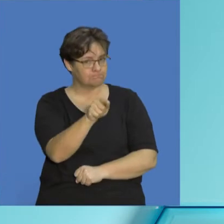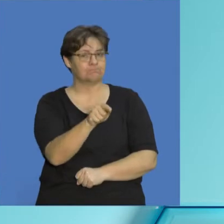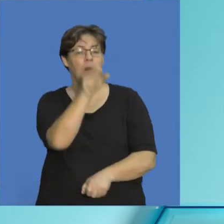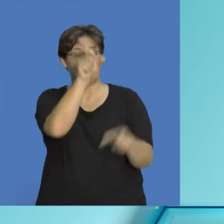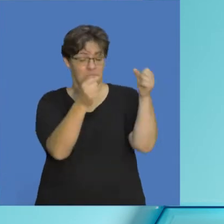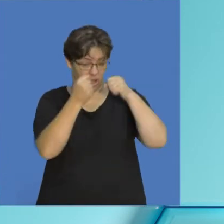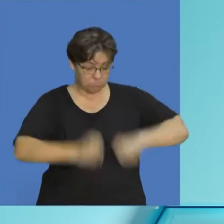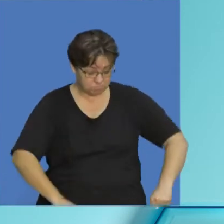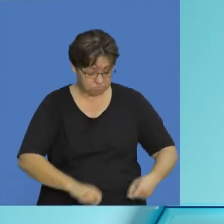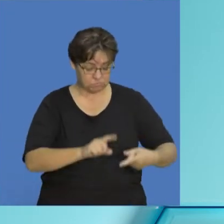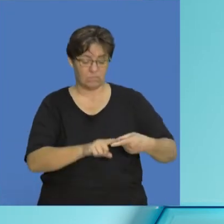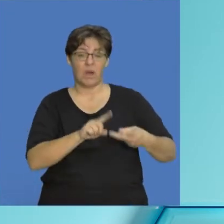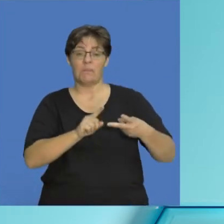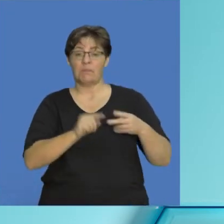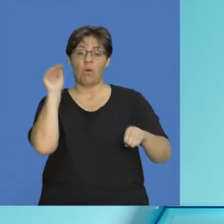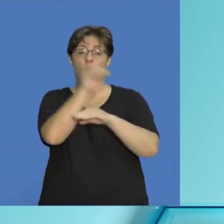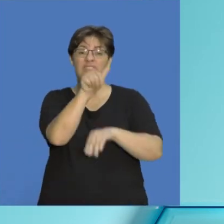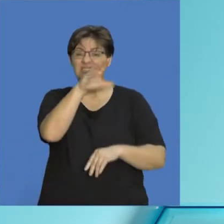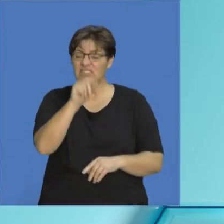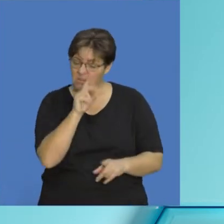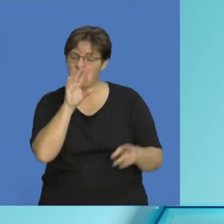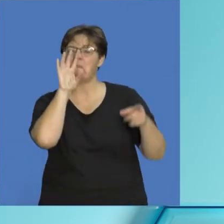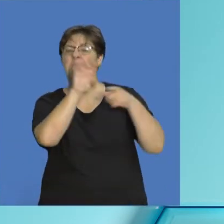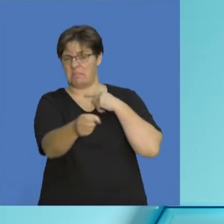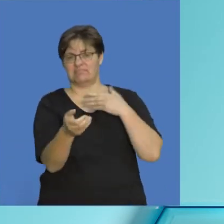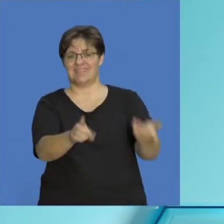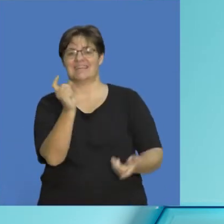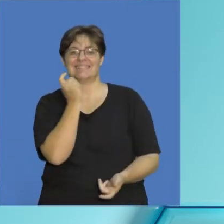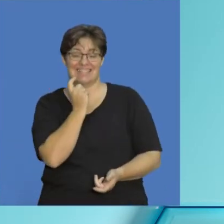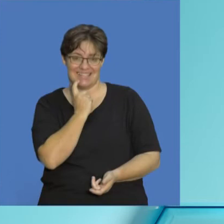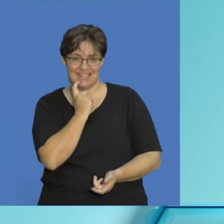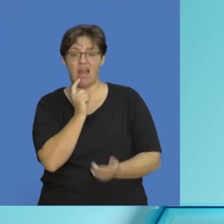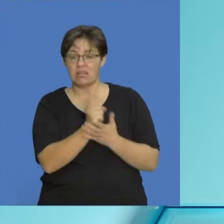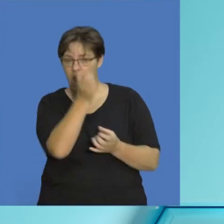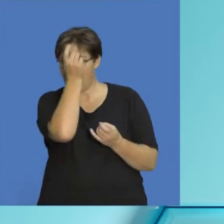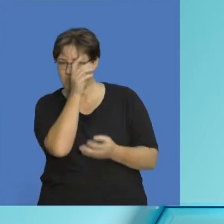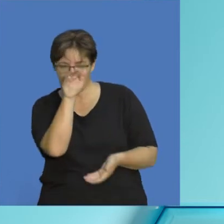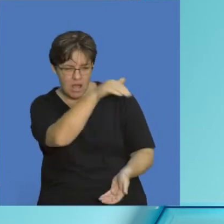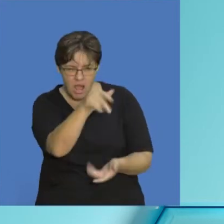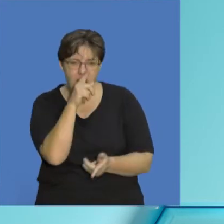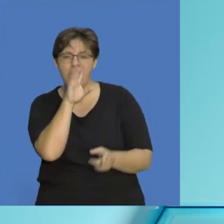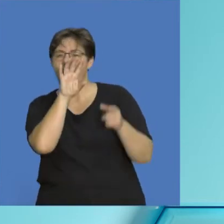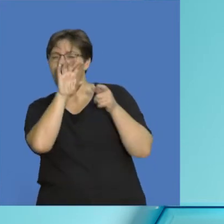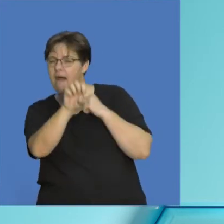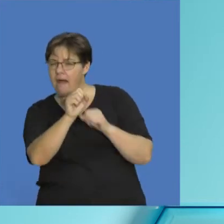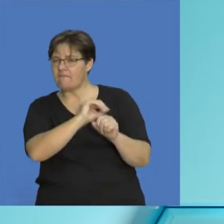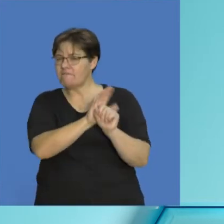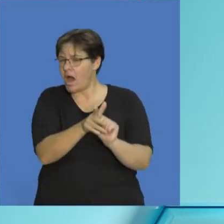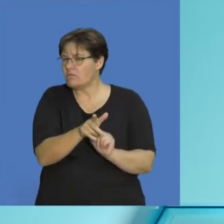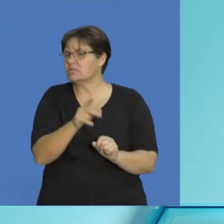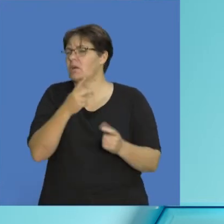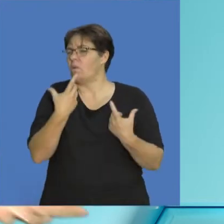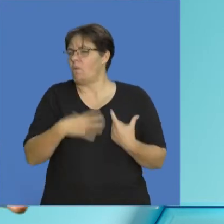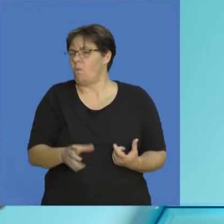see because this is unknown. By using data, we can study even the virus we don't know by simple using data.